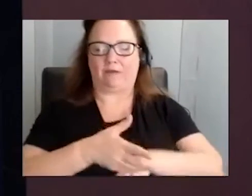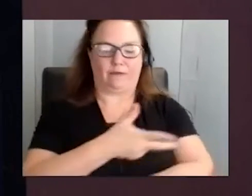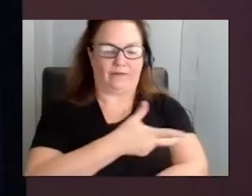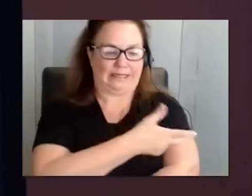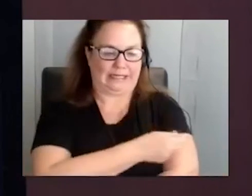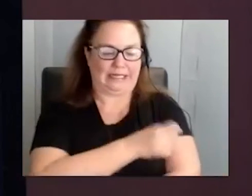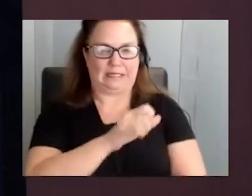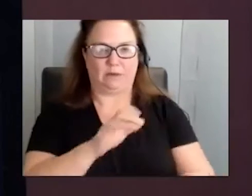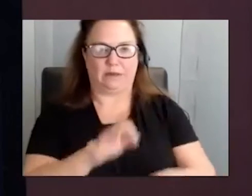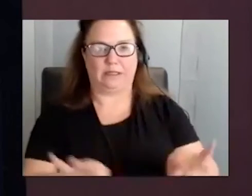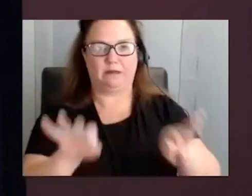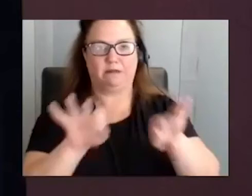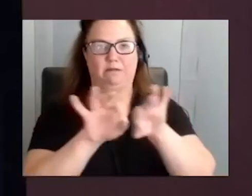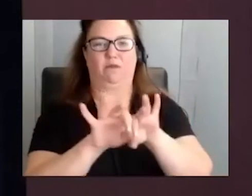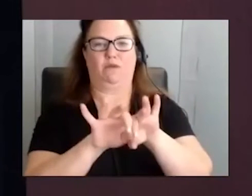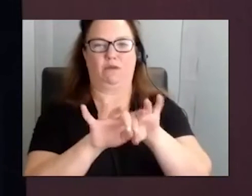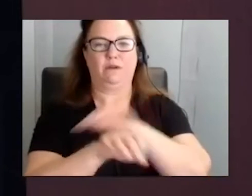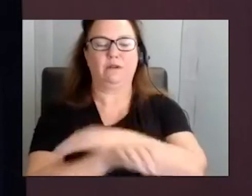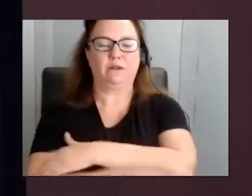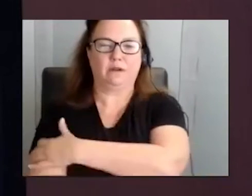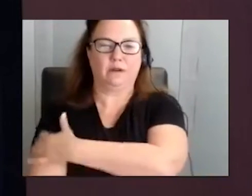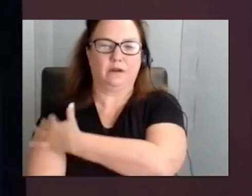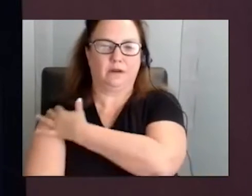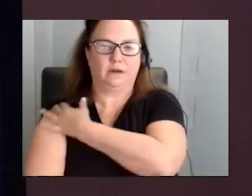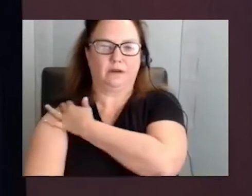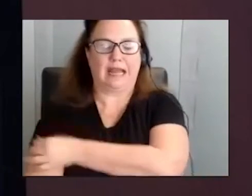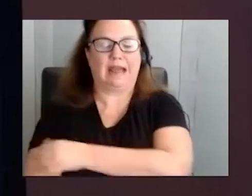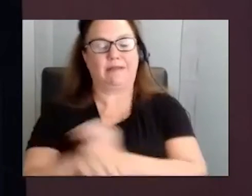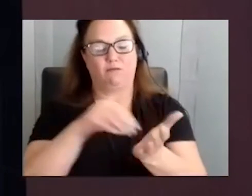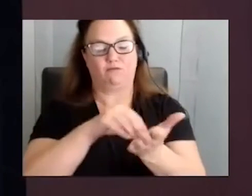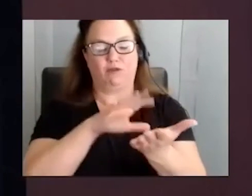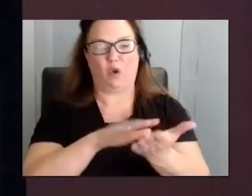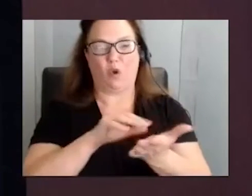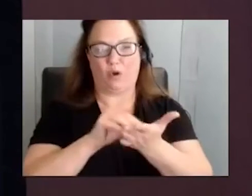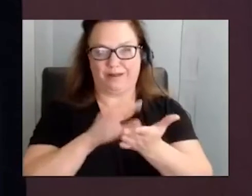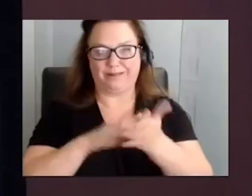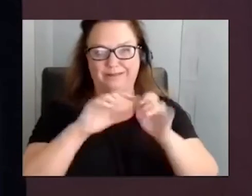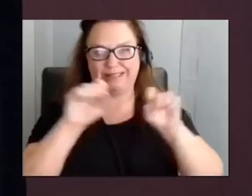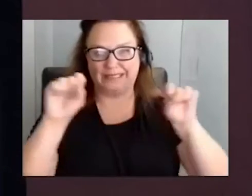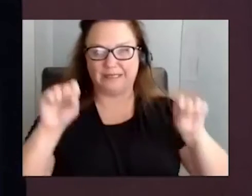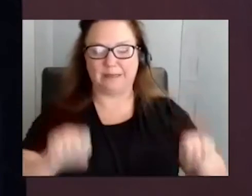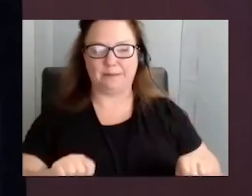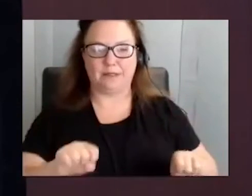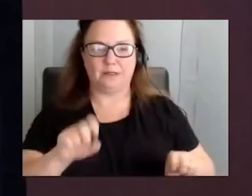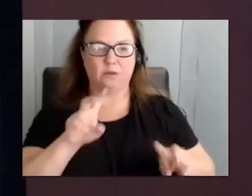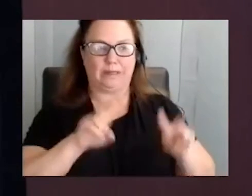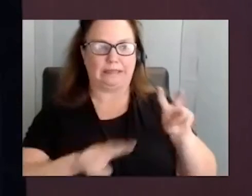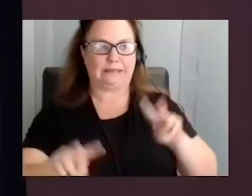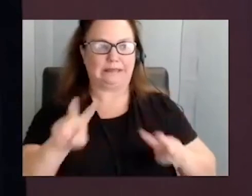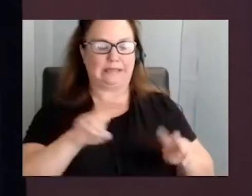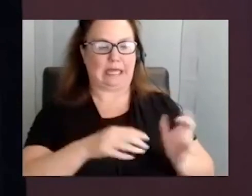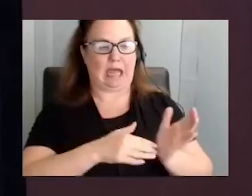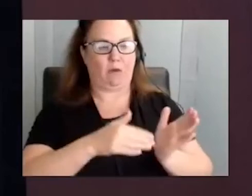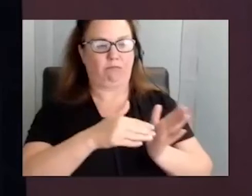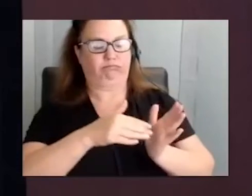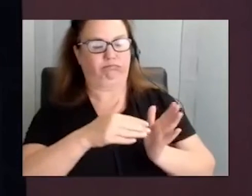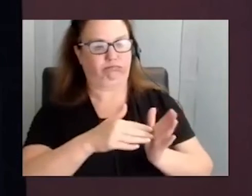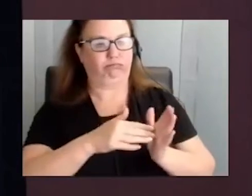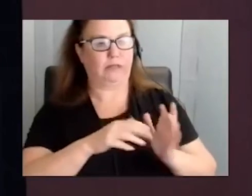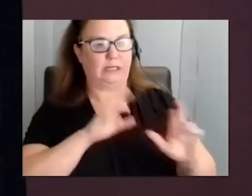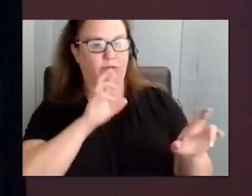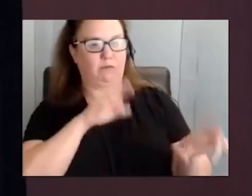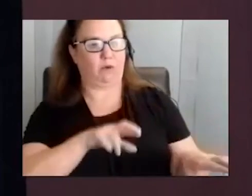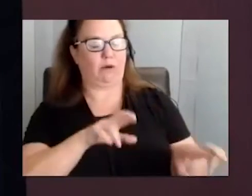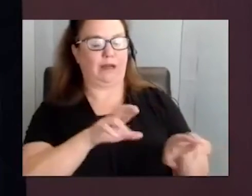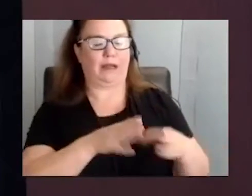important for us to have that event reporting system and really being able to look at the frequency in which these symptoms occur in the population